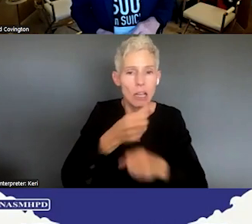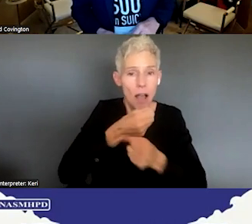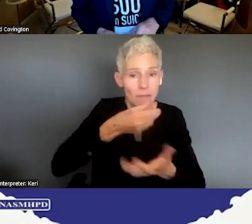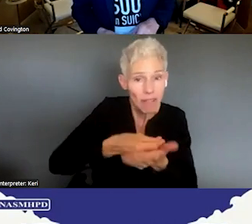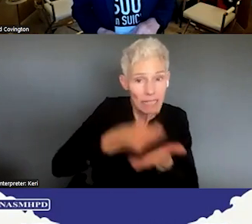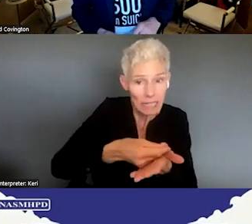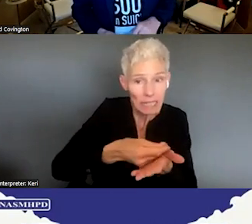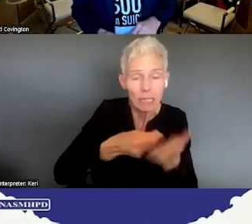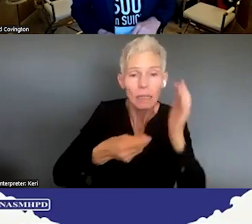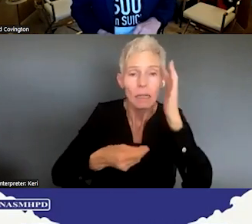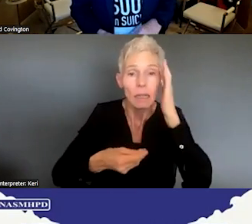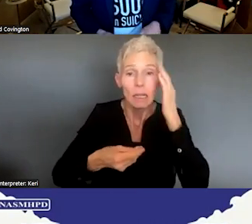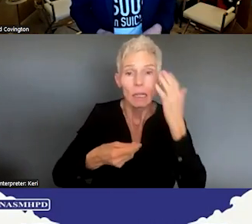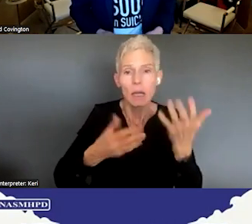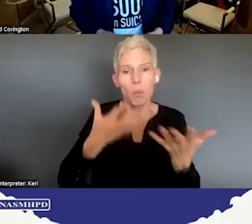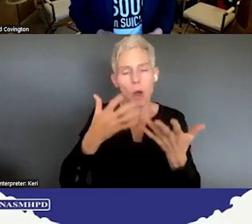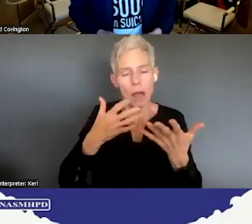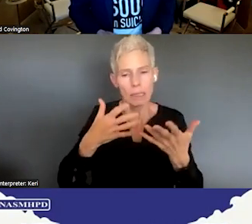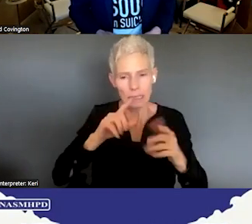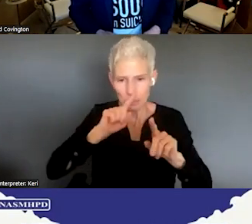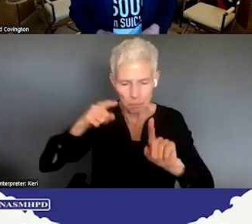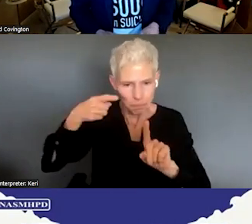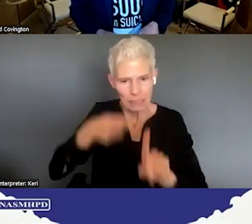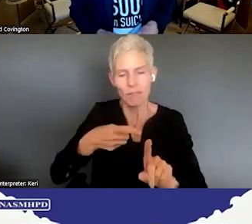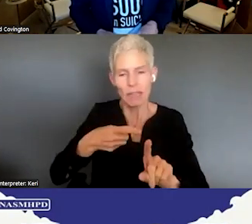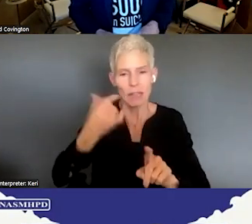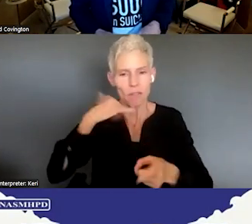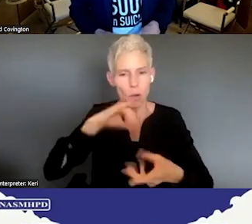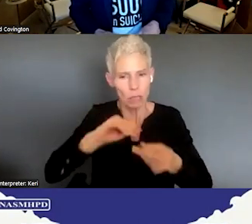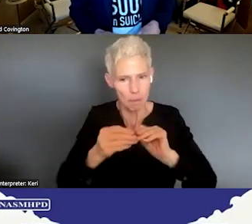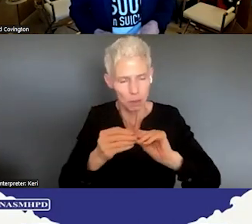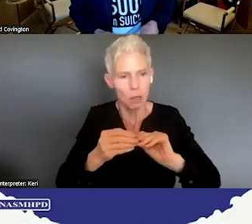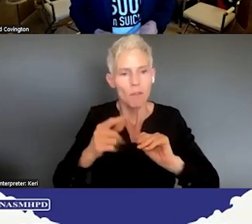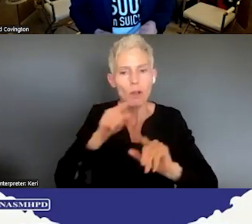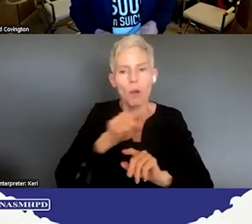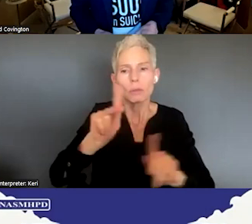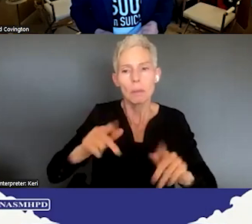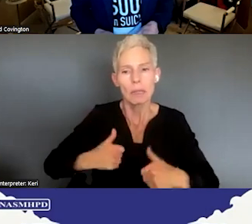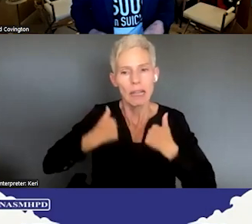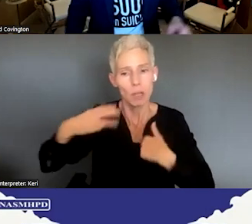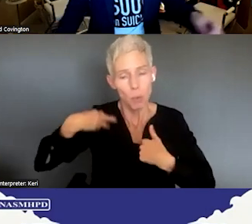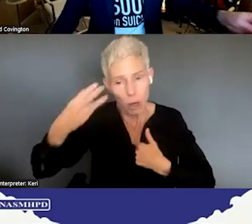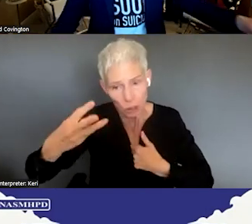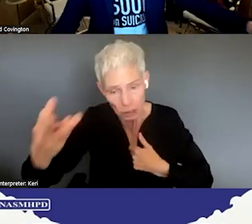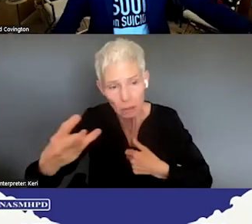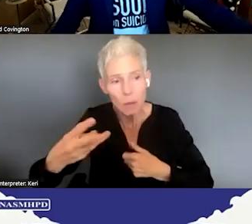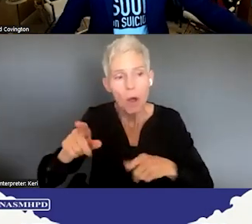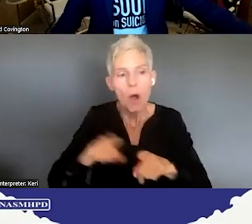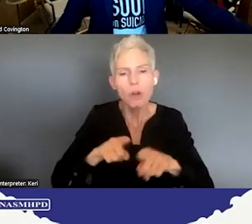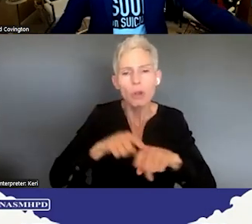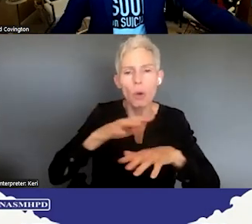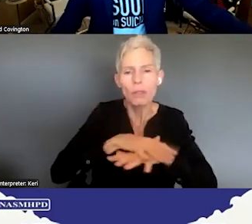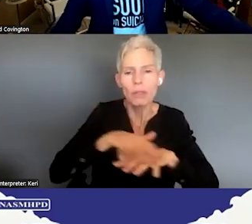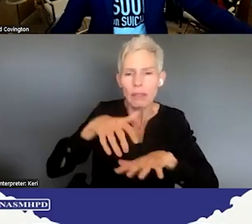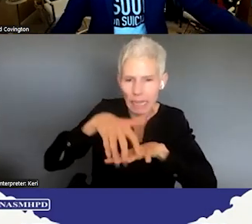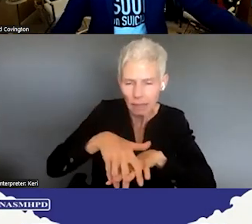So to have a dedicated line for Washingtonians, Native and Indigenous people. Then we're